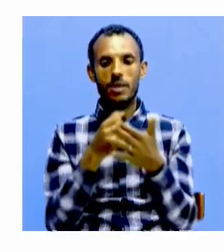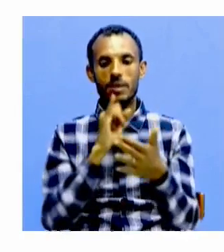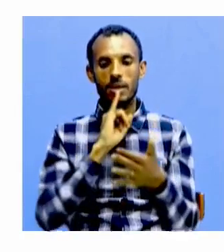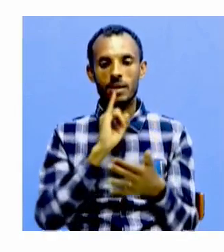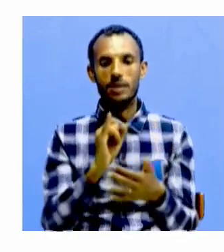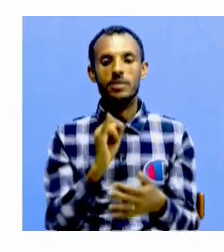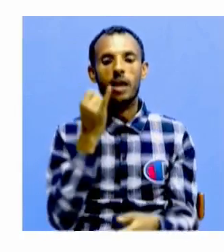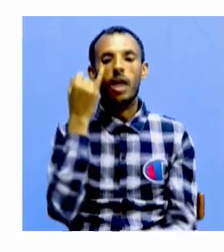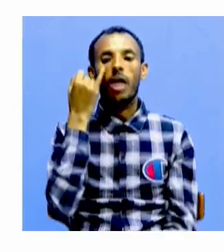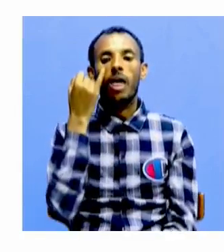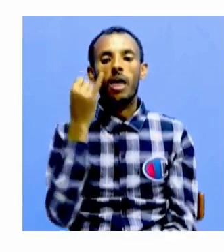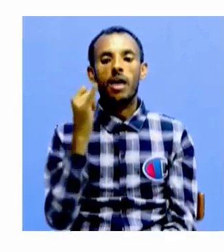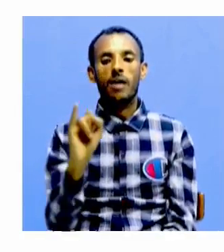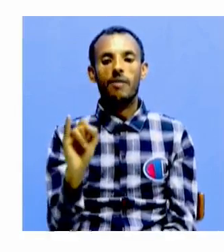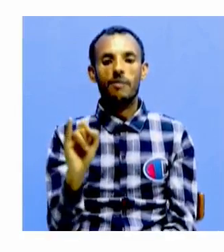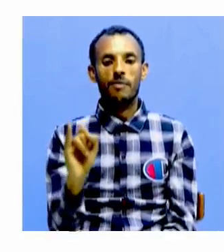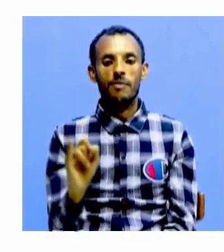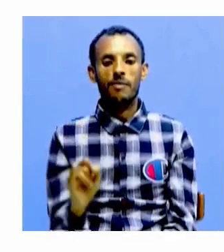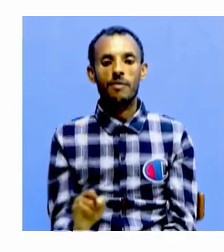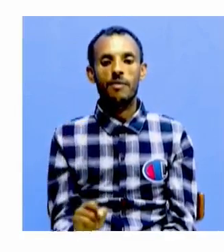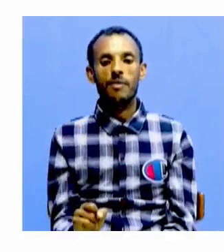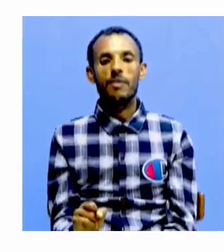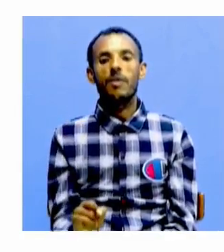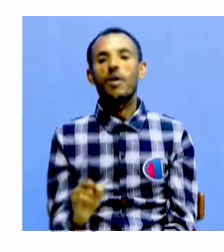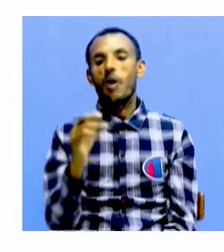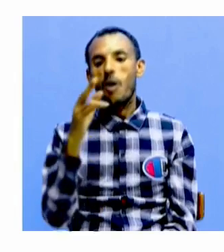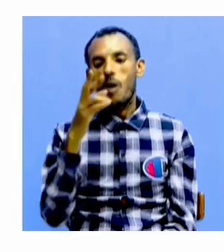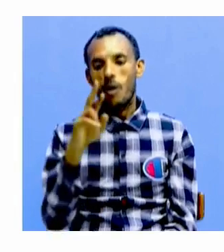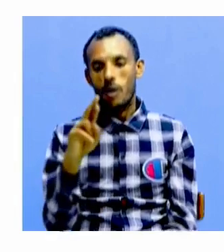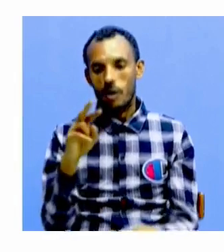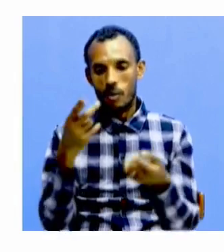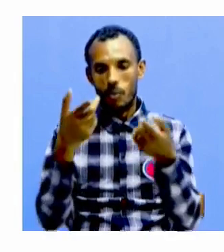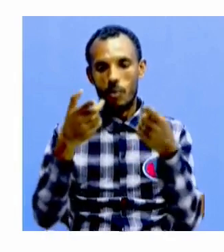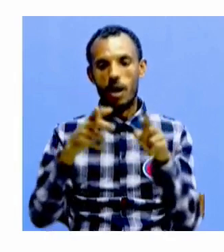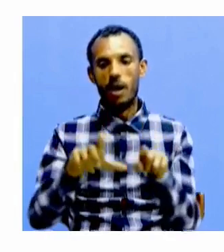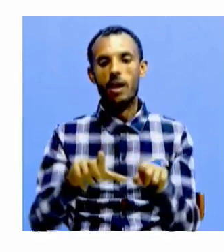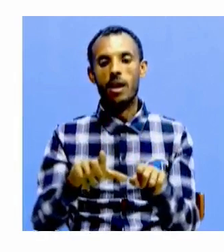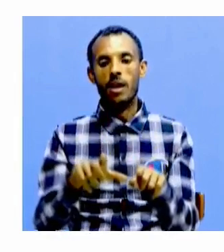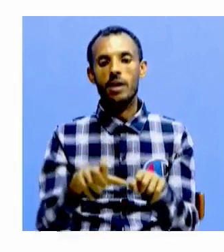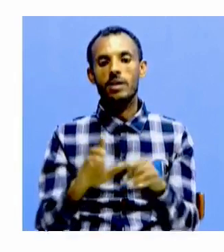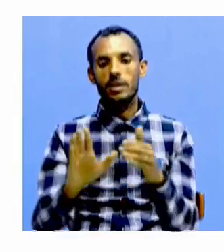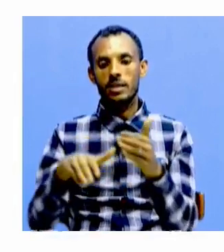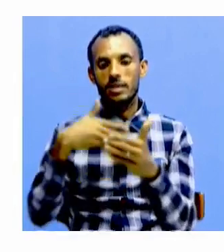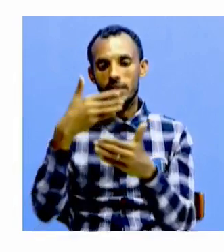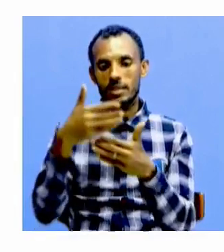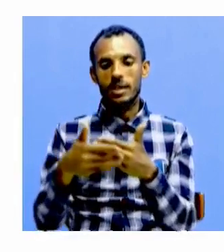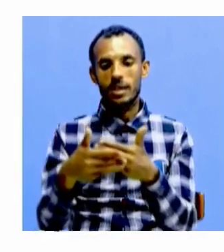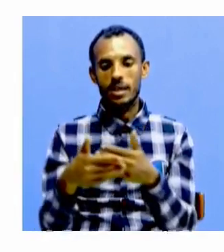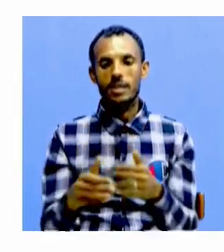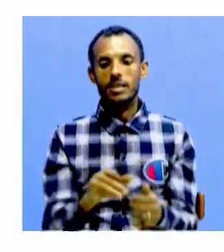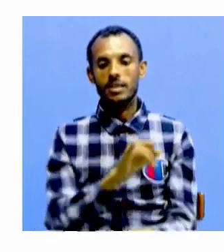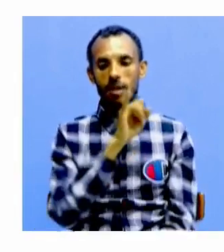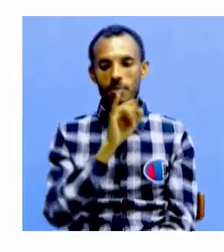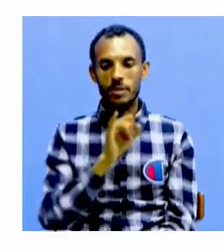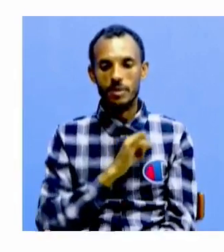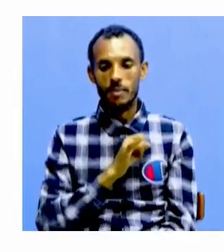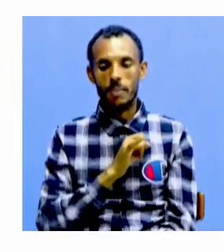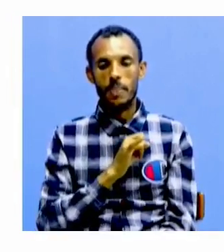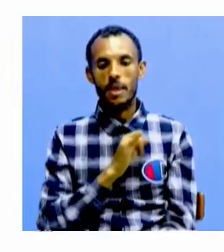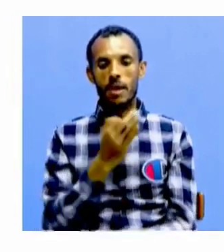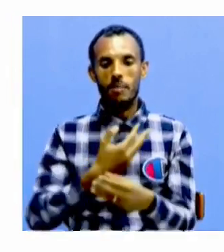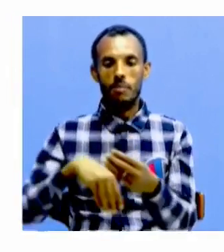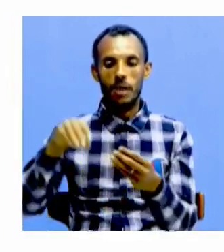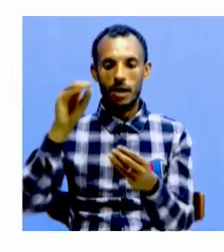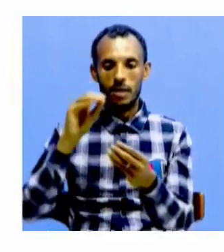If, or, when, then subject